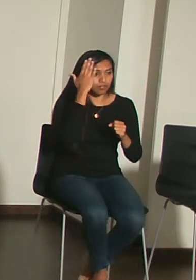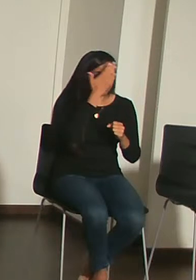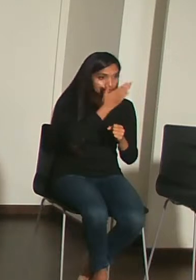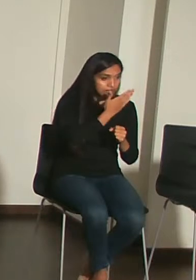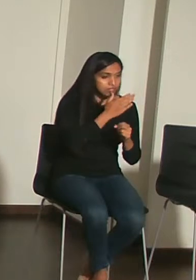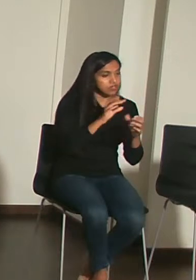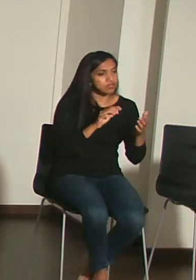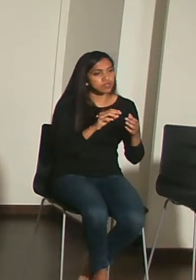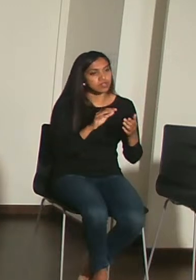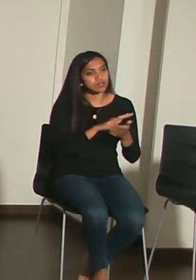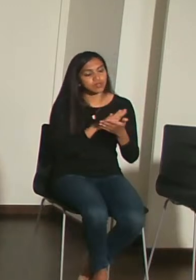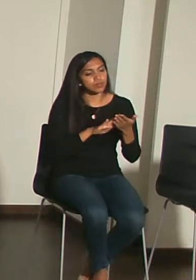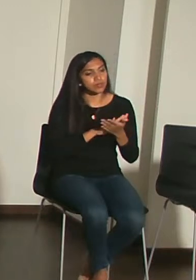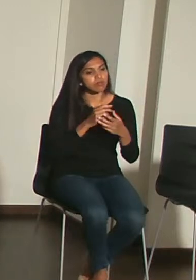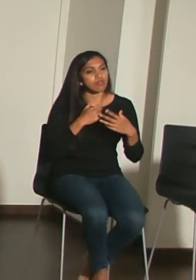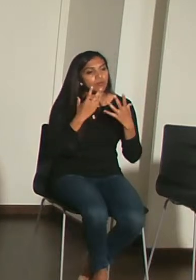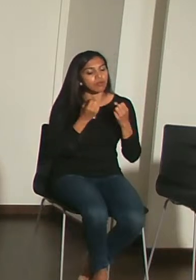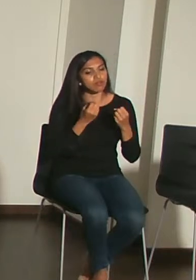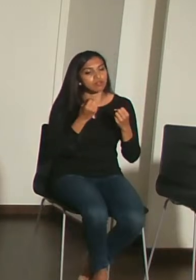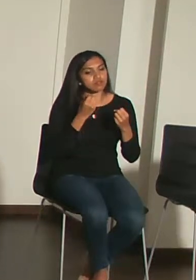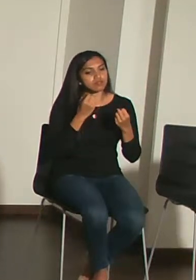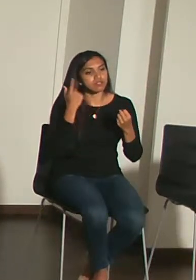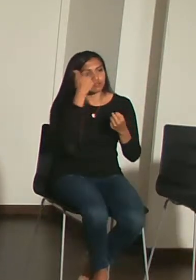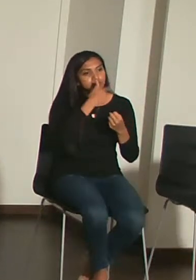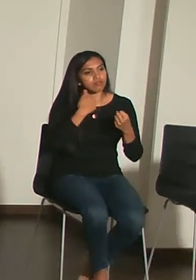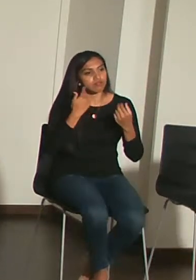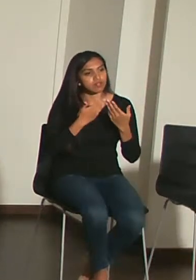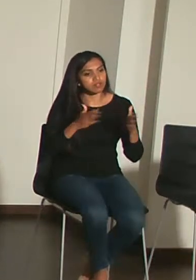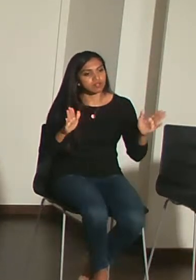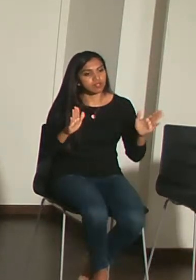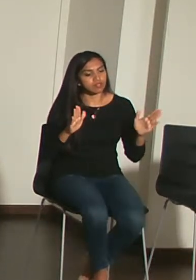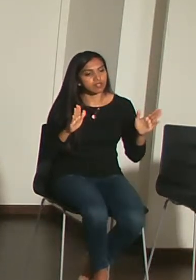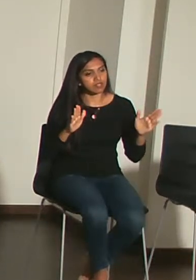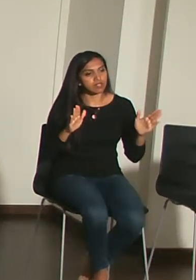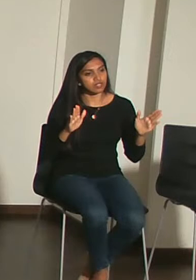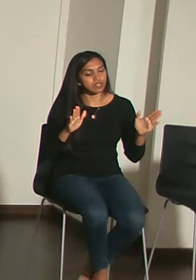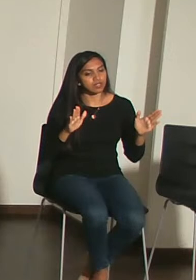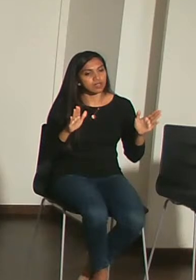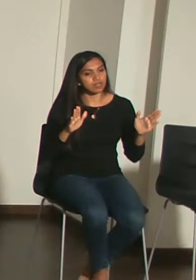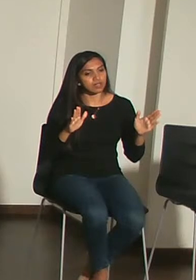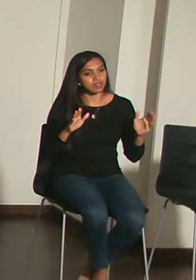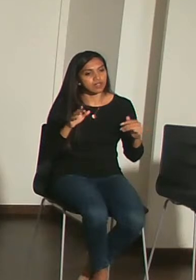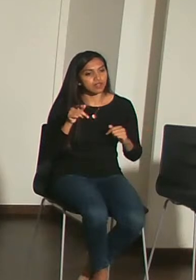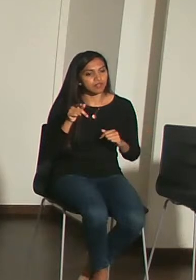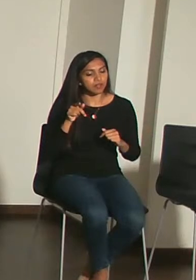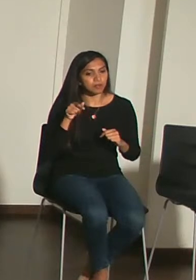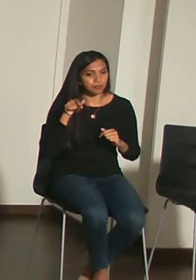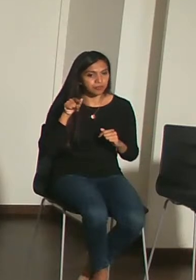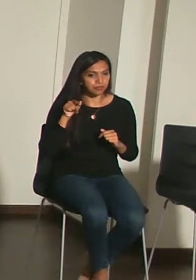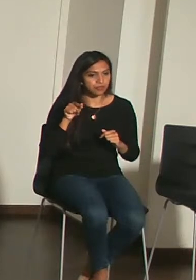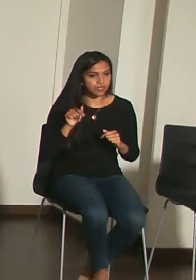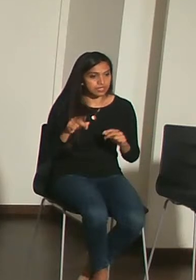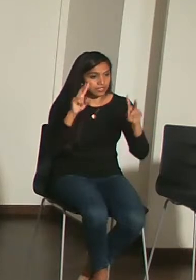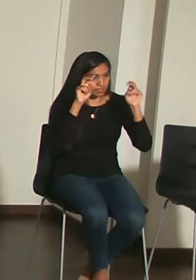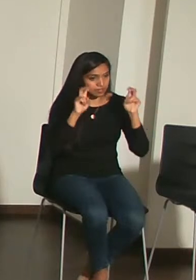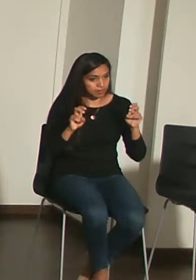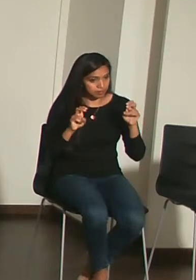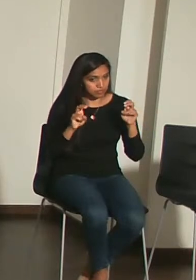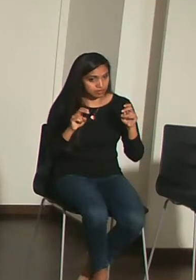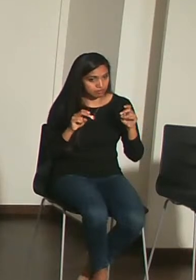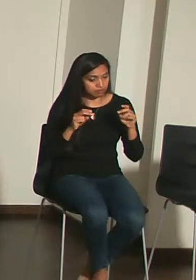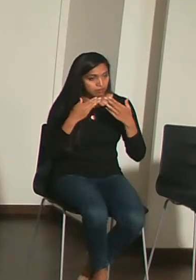history. Unconcealment, somebody should come there, go and unconceal it for them, and then that subject is